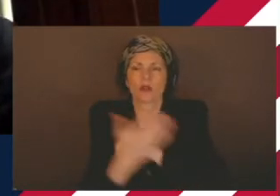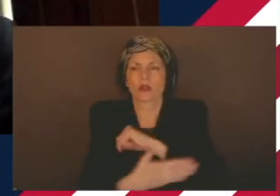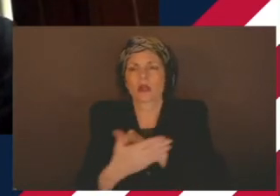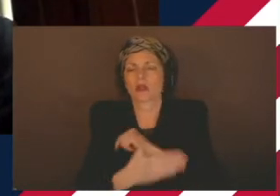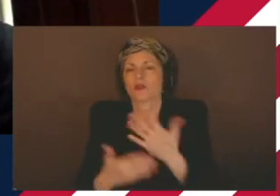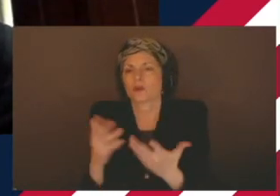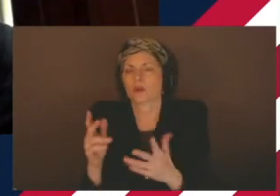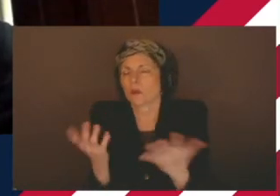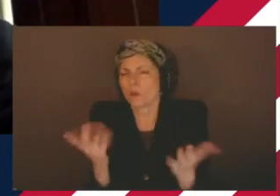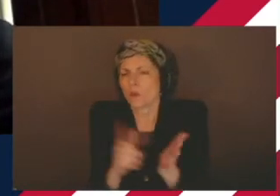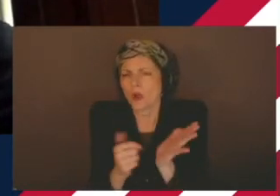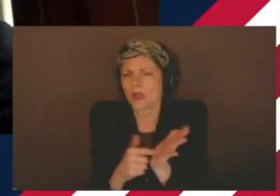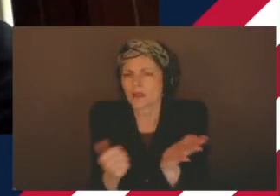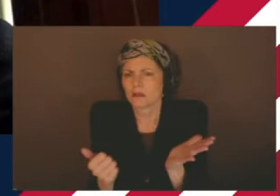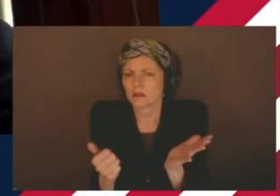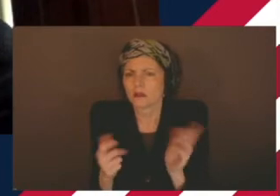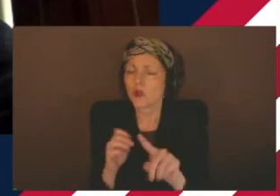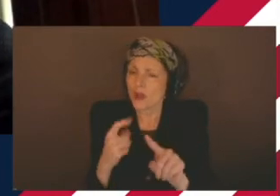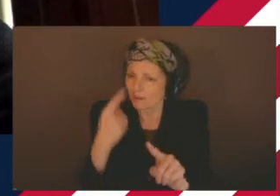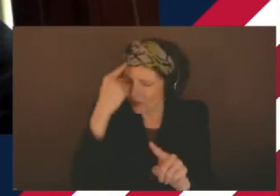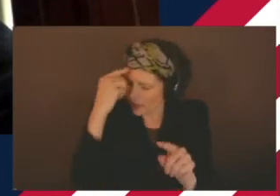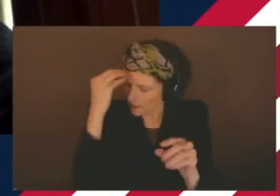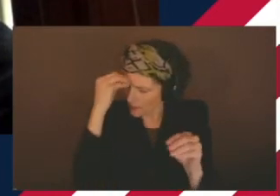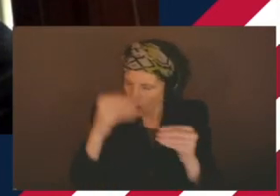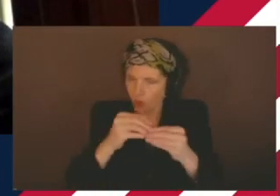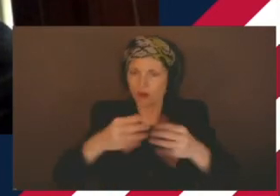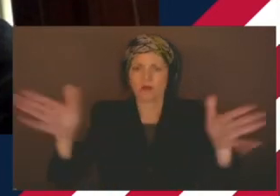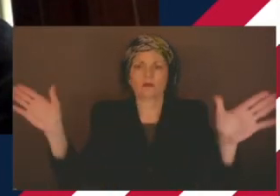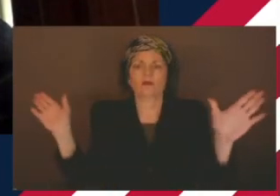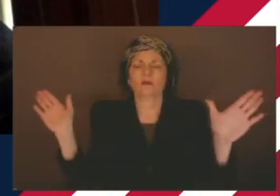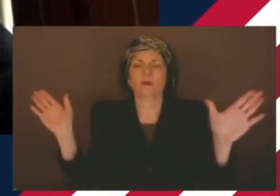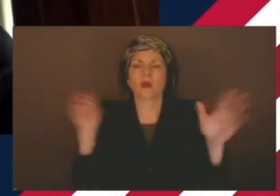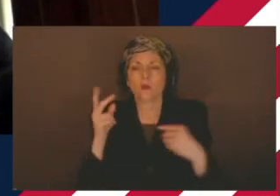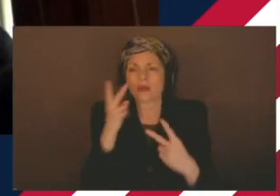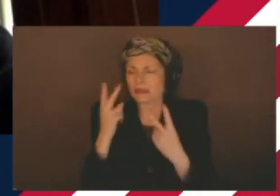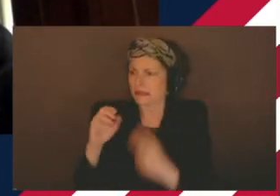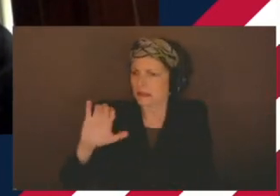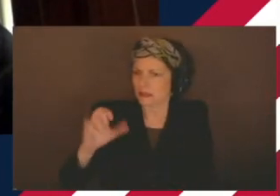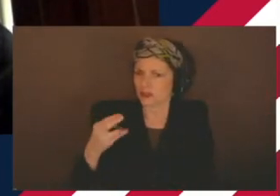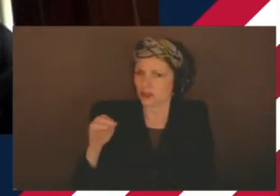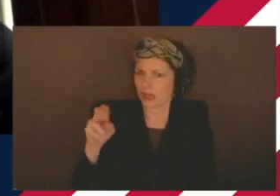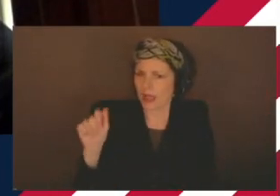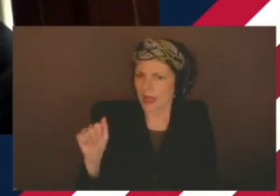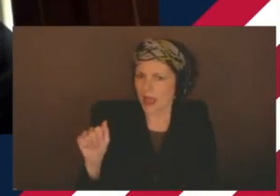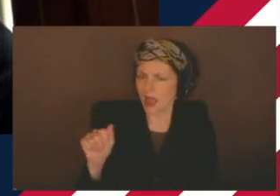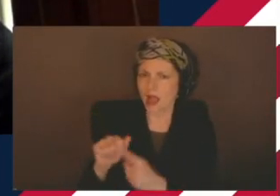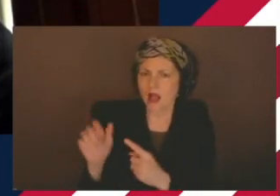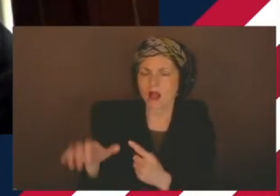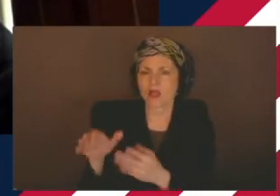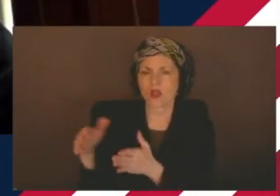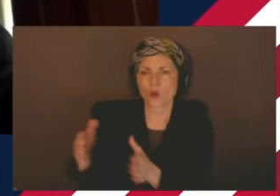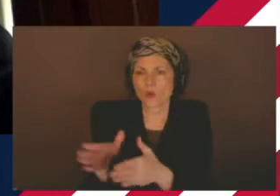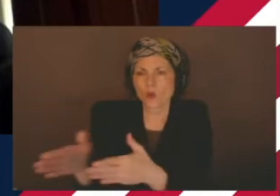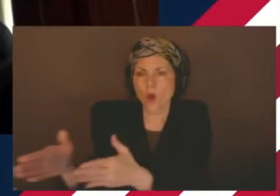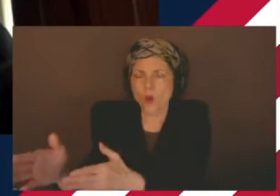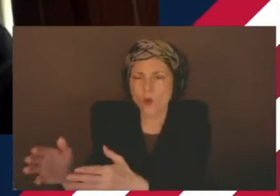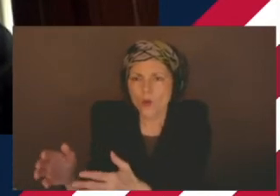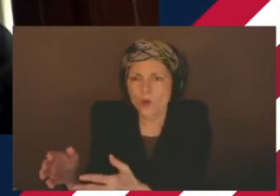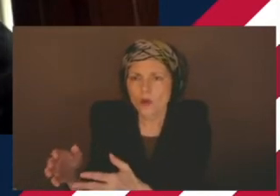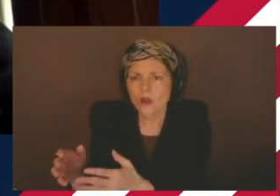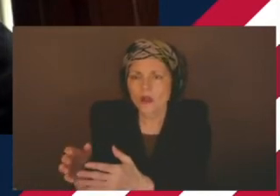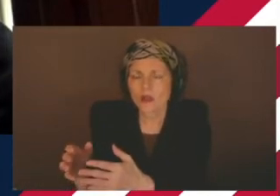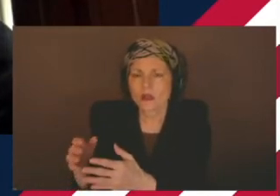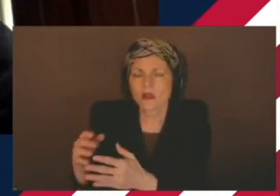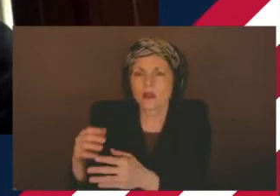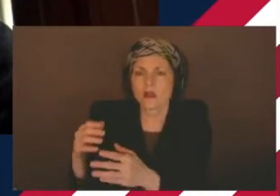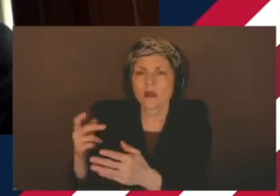right now we see China in particular through its Belt and Road Initiative, its Digital Silk Road component of that, actually seeking